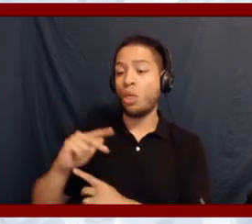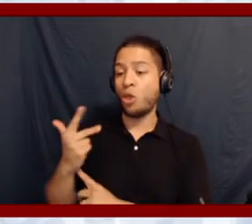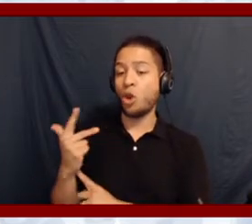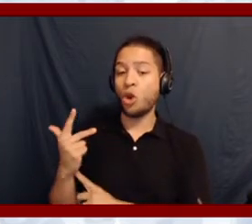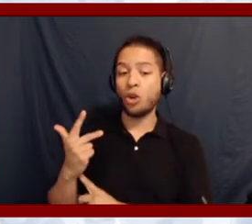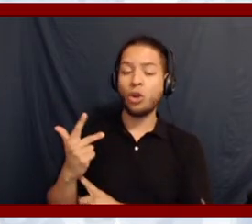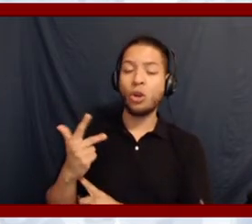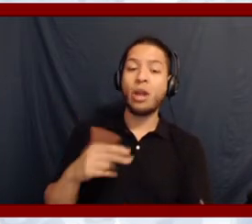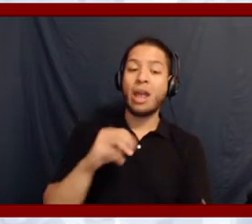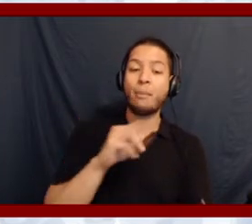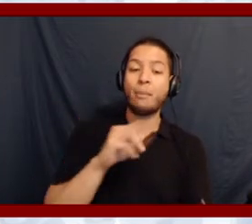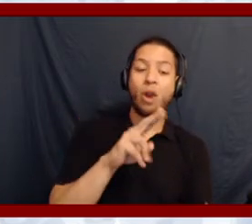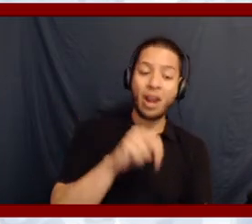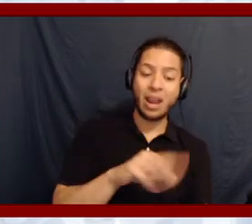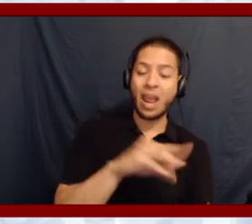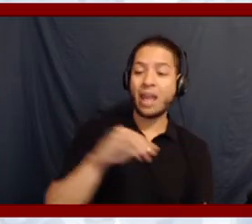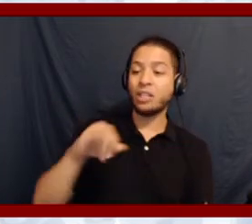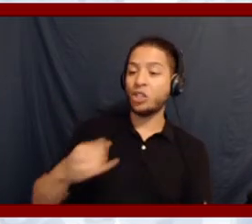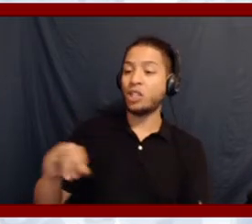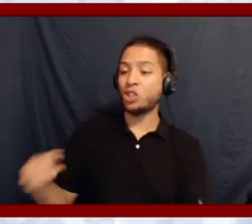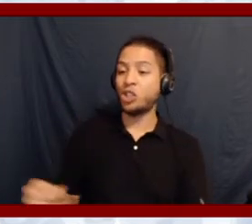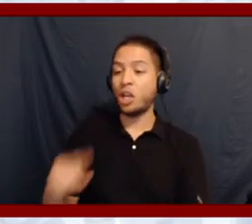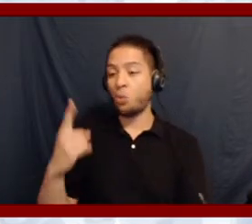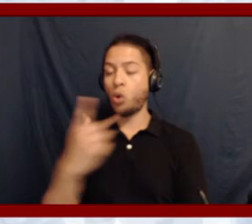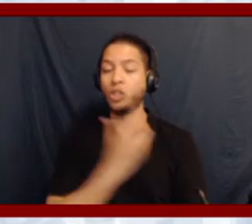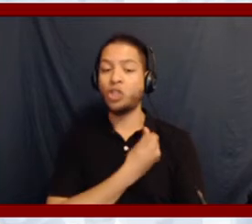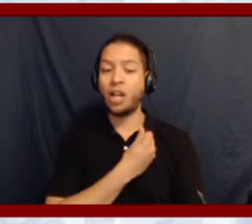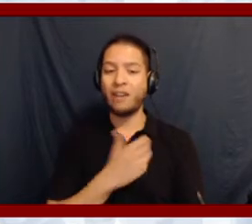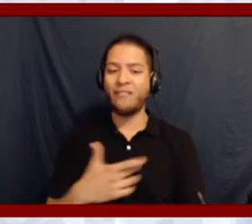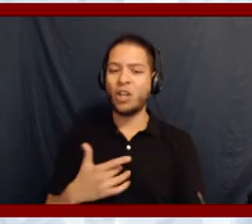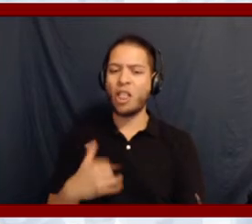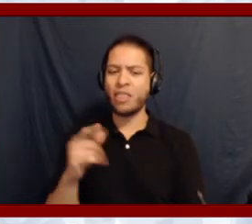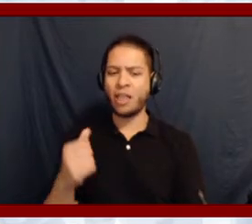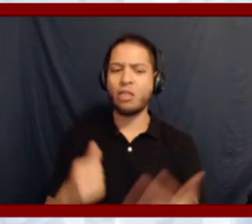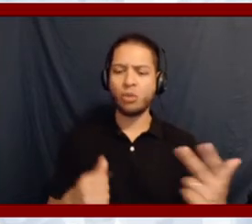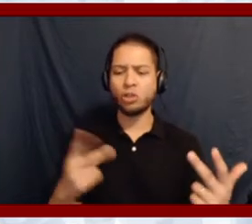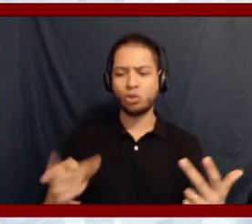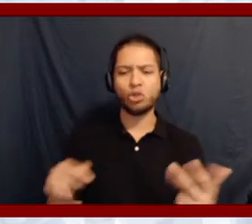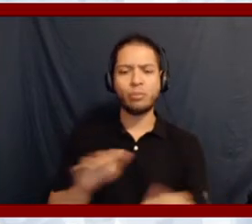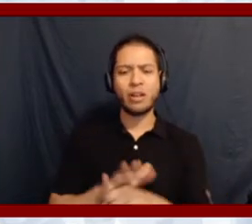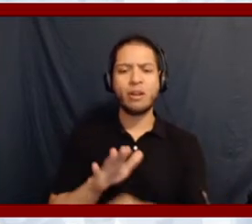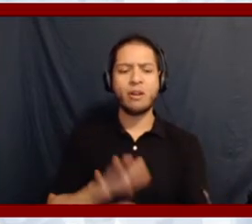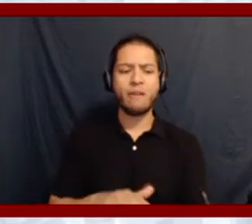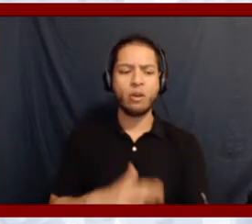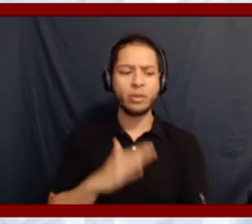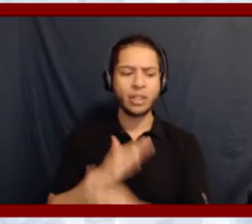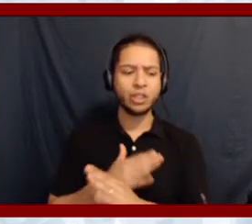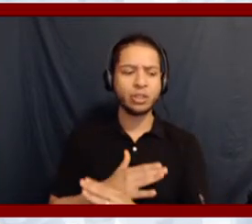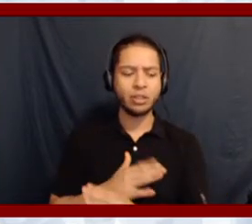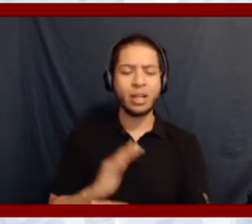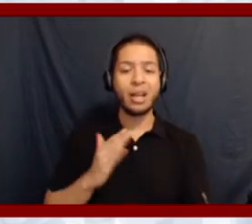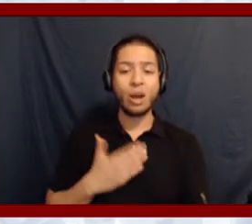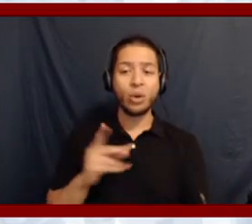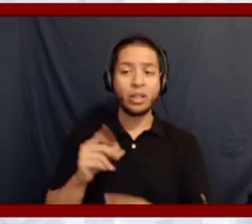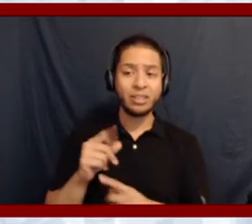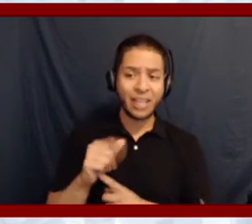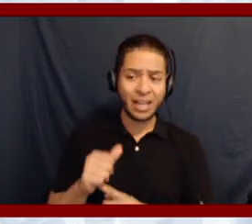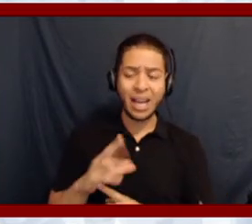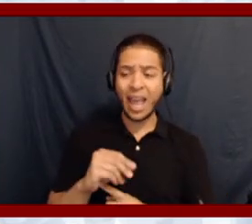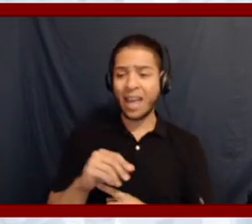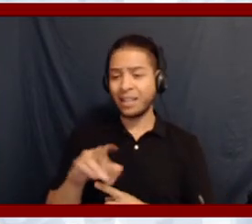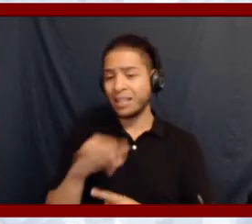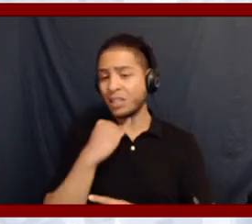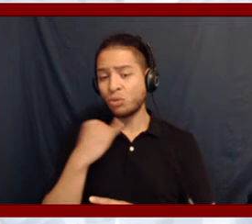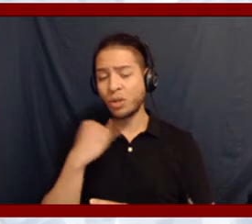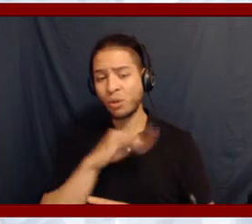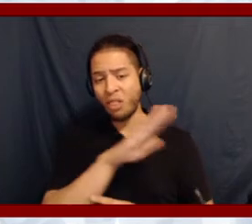J&J will have durable protection. It's very clear now from our data and the data in Israel that we do